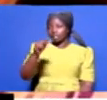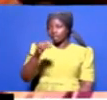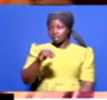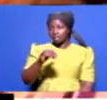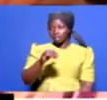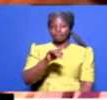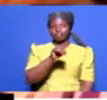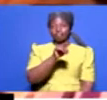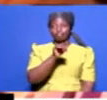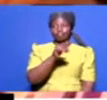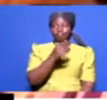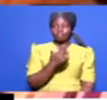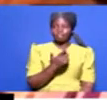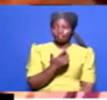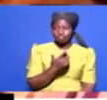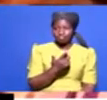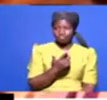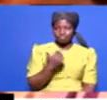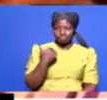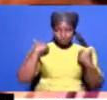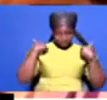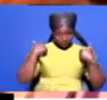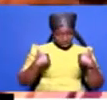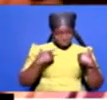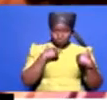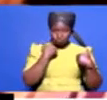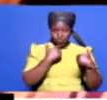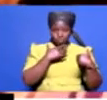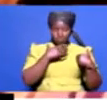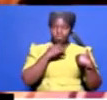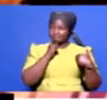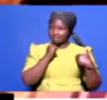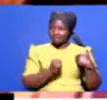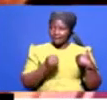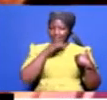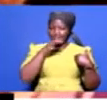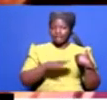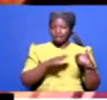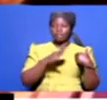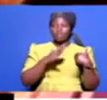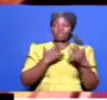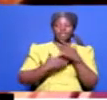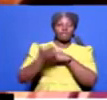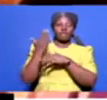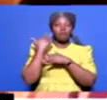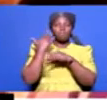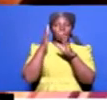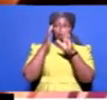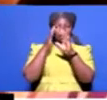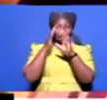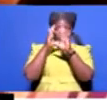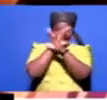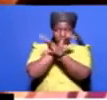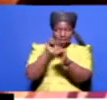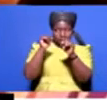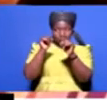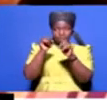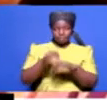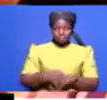of His Excellency, the former president. Or as he is more popularly known in the family, Big Mwai.